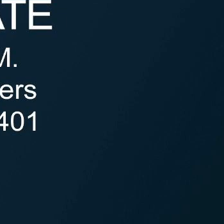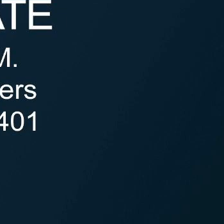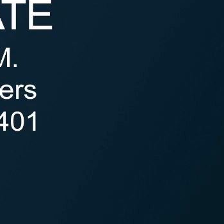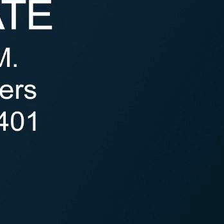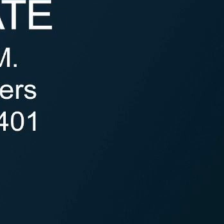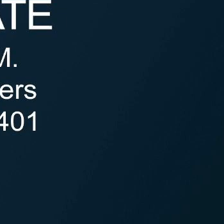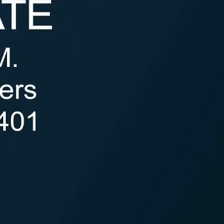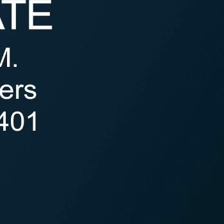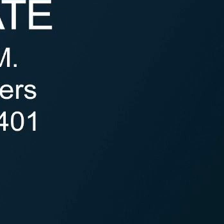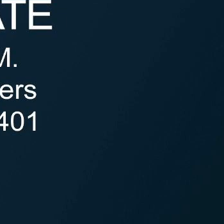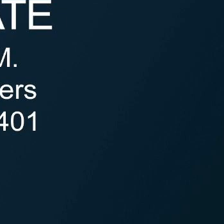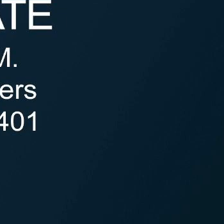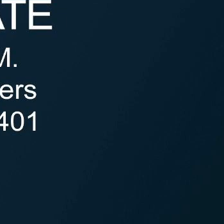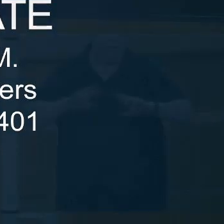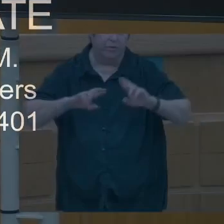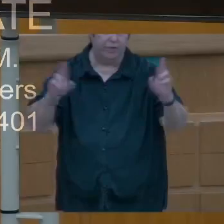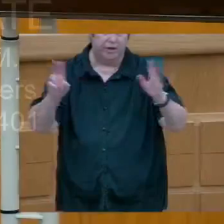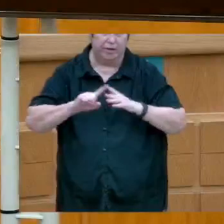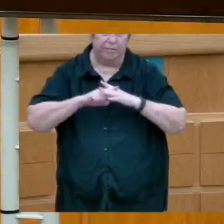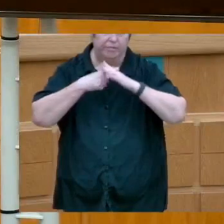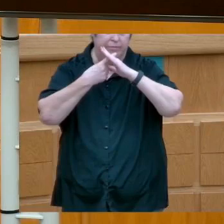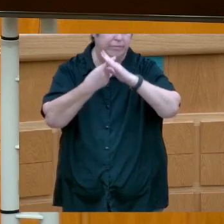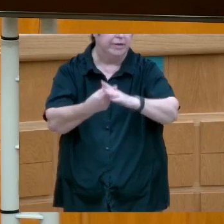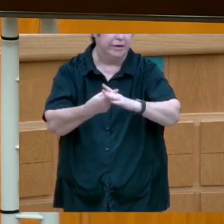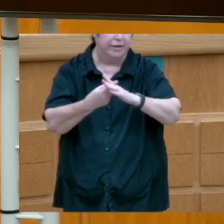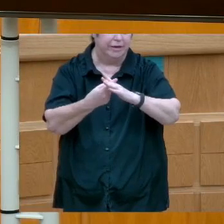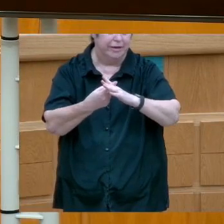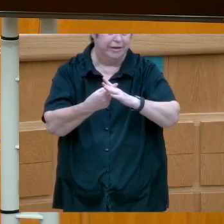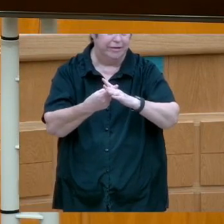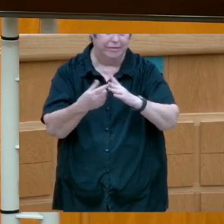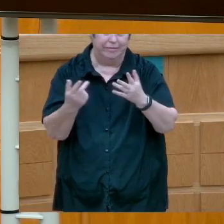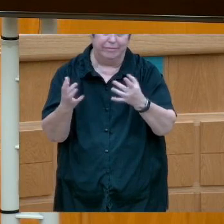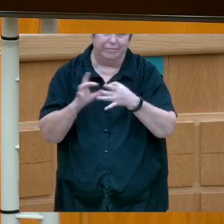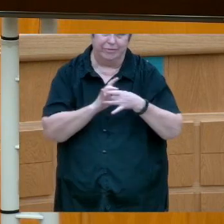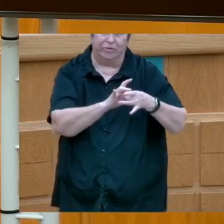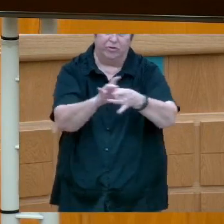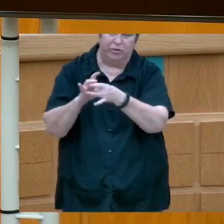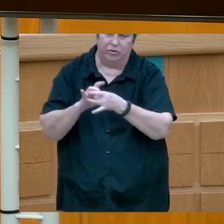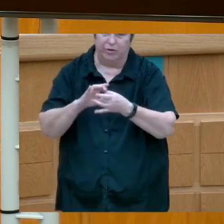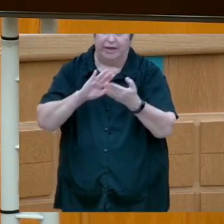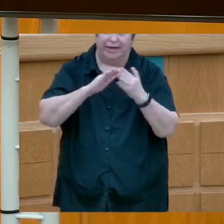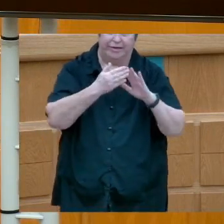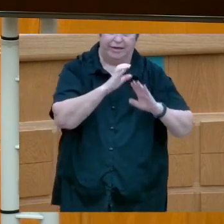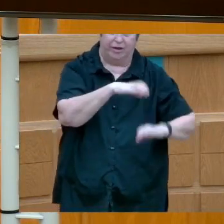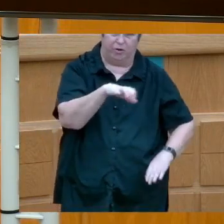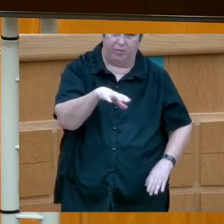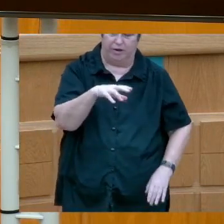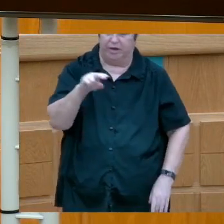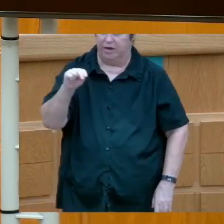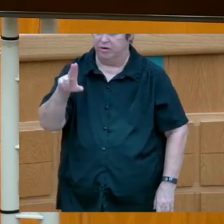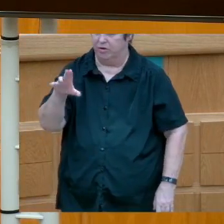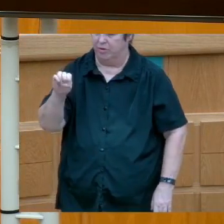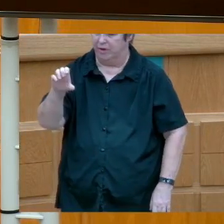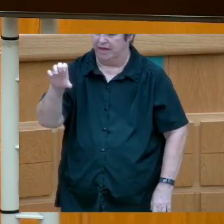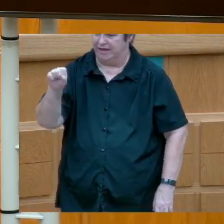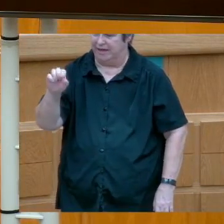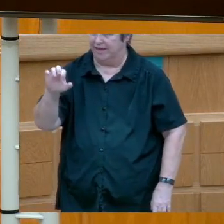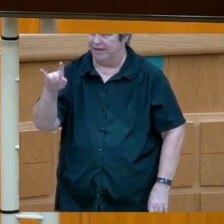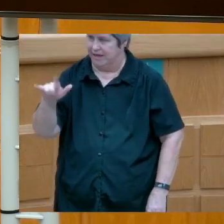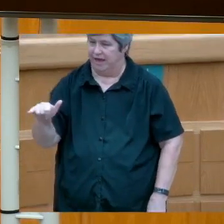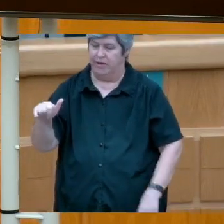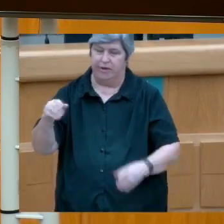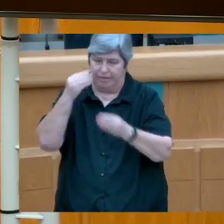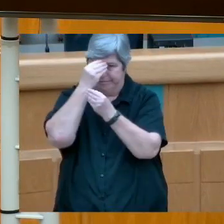Okay, we are going to begin our joint City of Corpus Christi and Nueces County